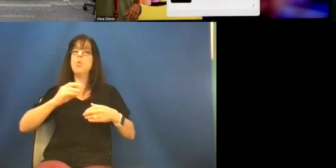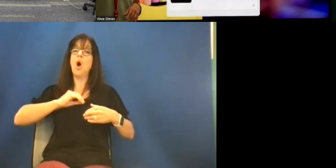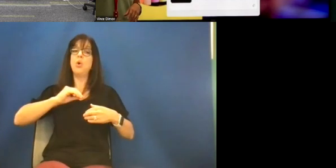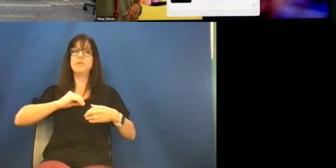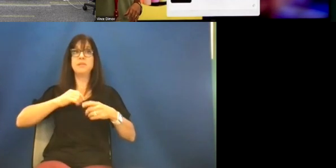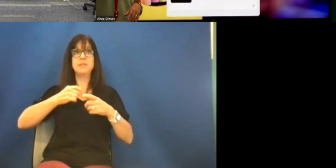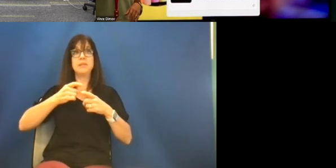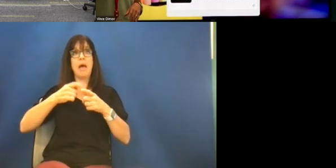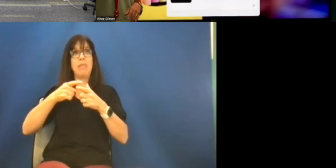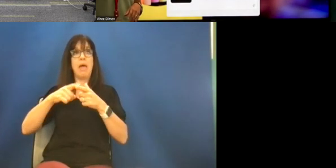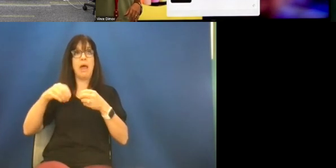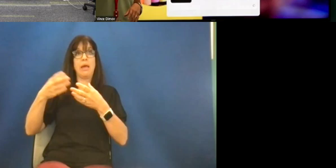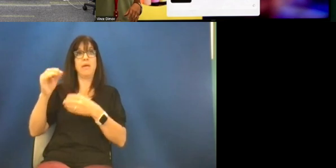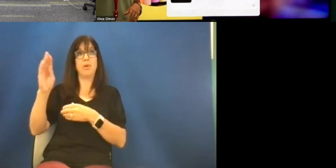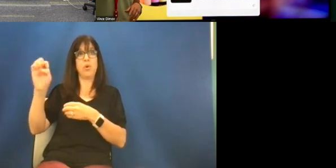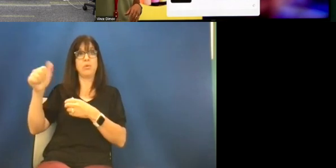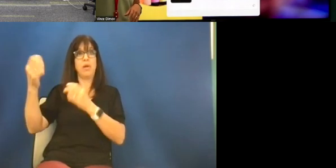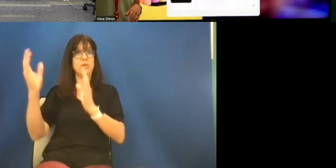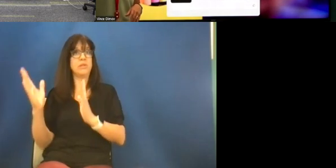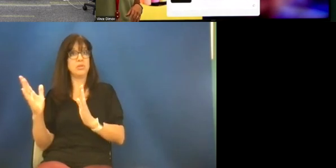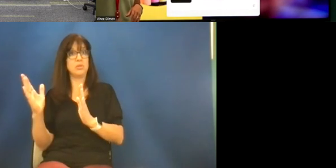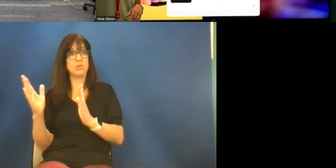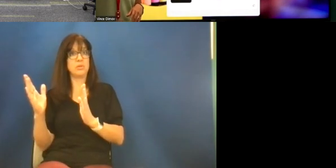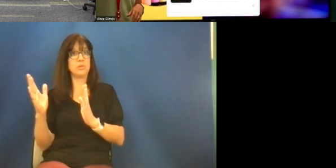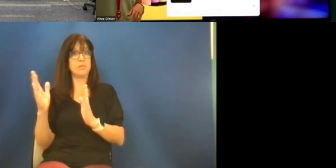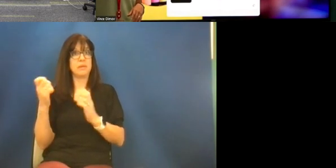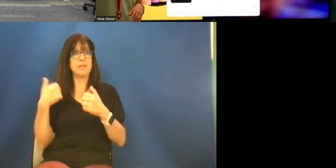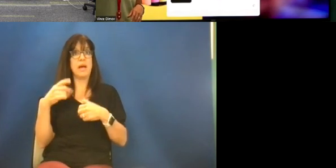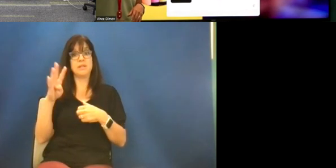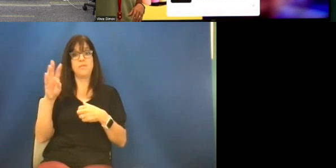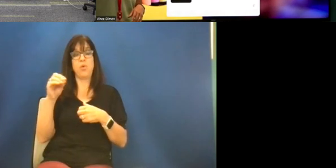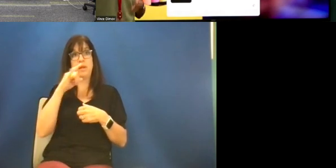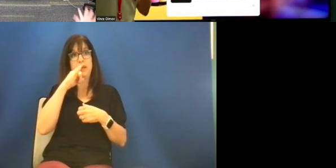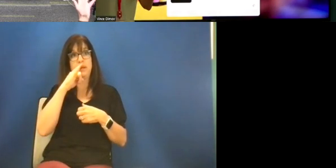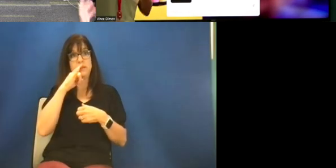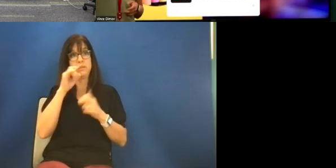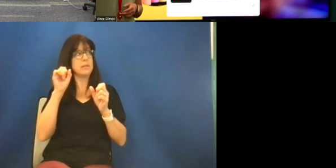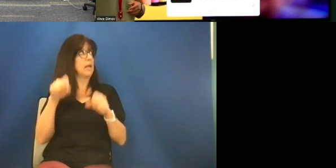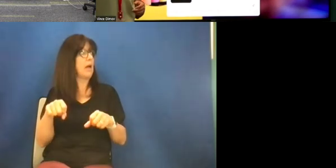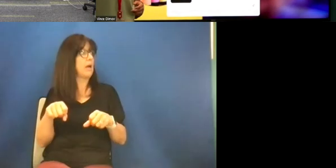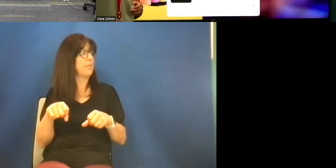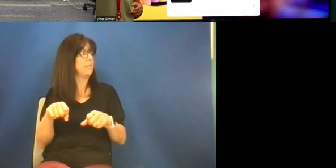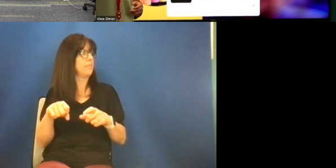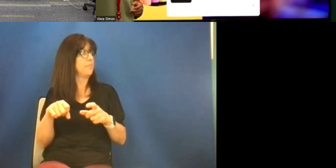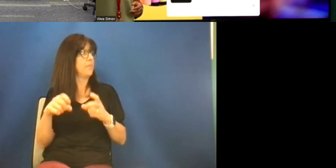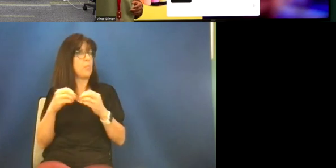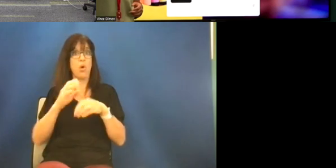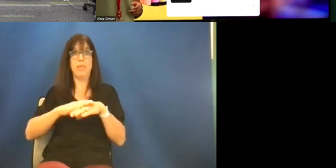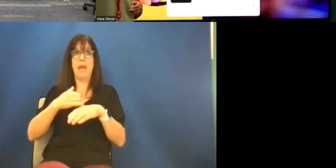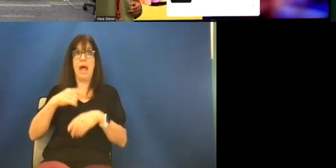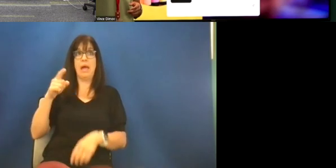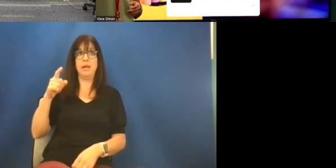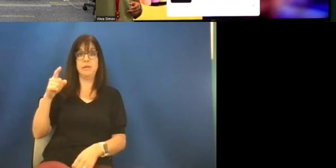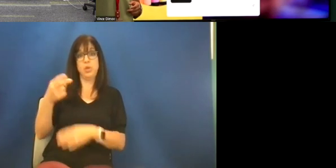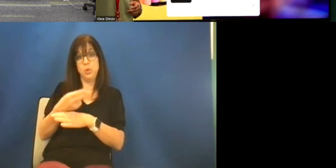then I give the code to the other teachers. Oh. And so, because it has 40 kids. Yeah. So that's way more than I need. So,